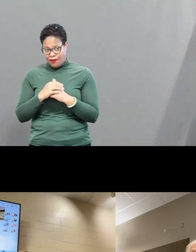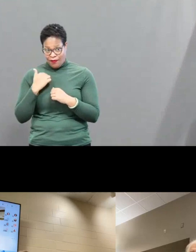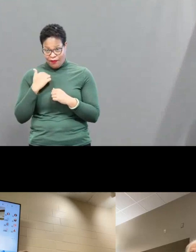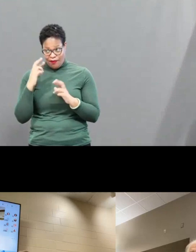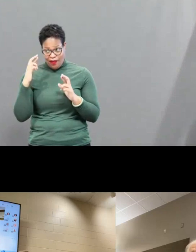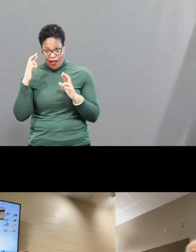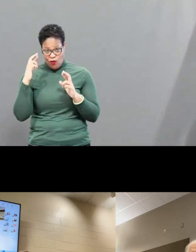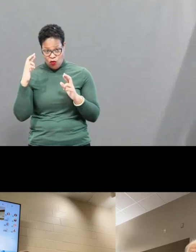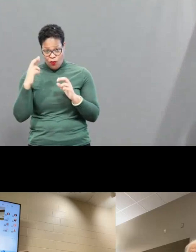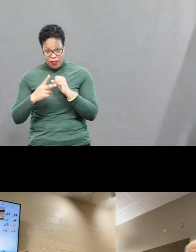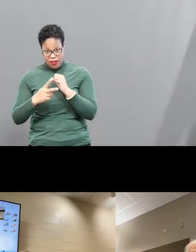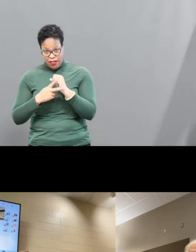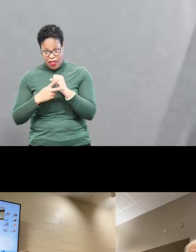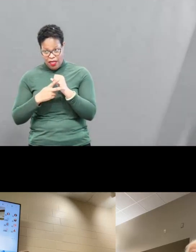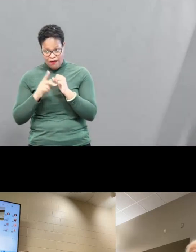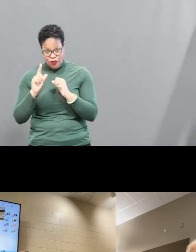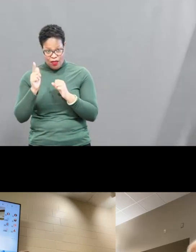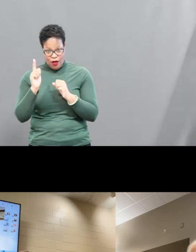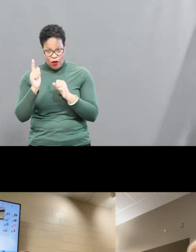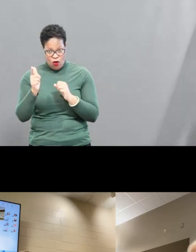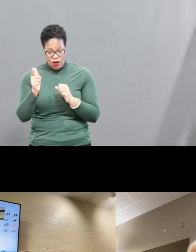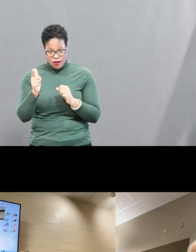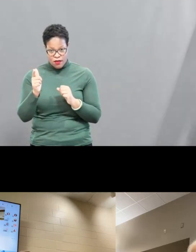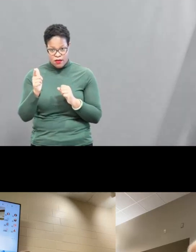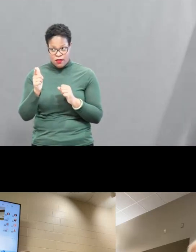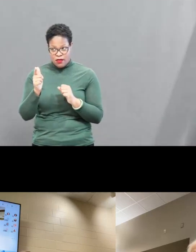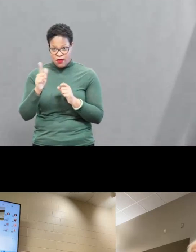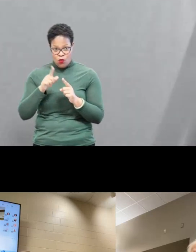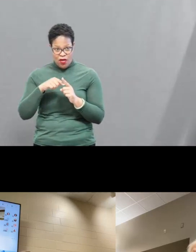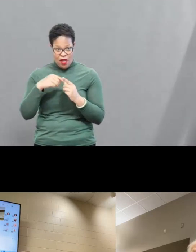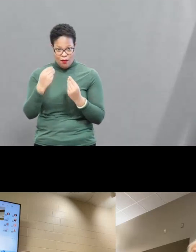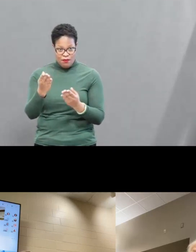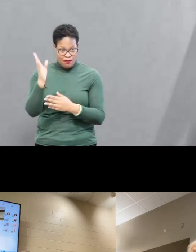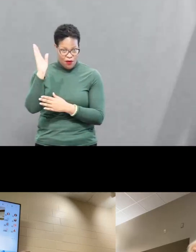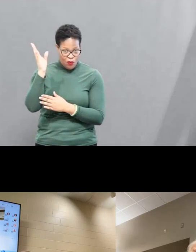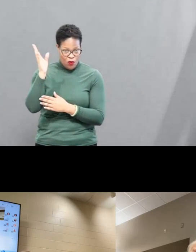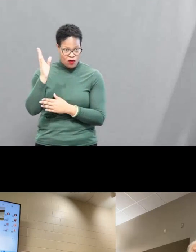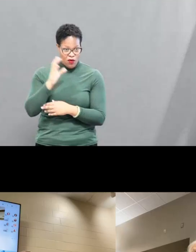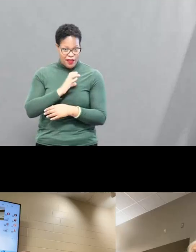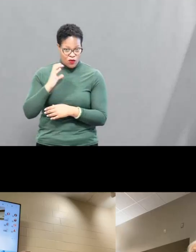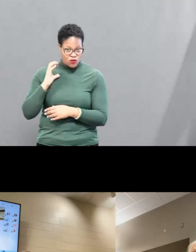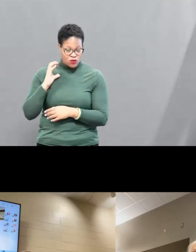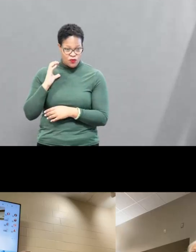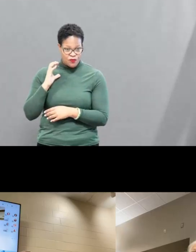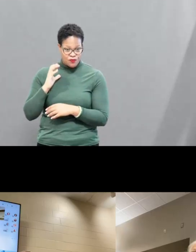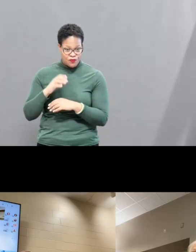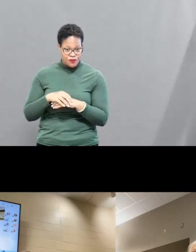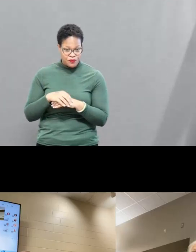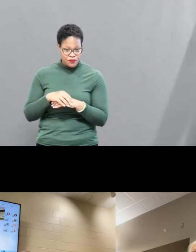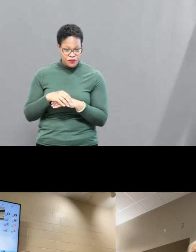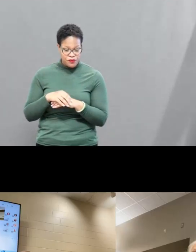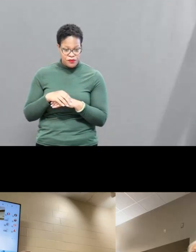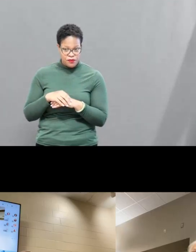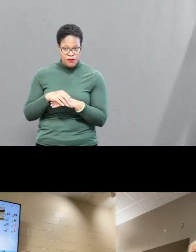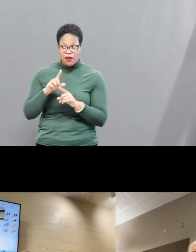I was hoping to save this a little bit later on when I give my report on the council.